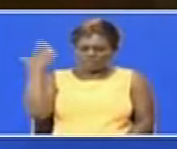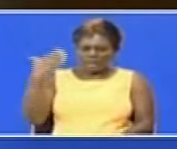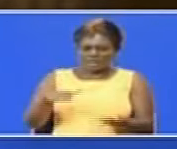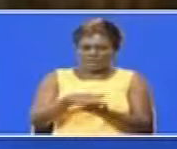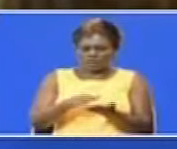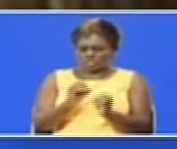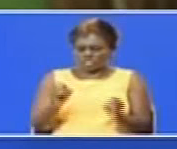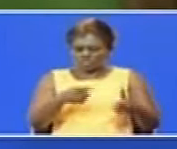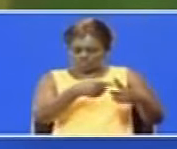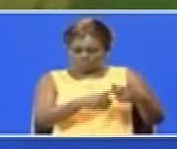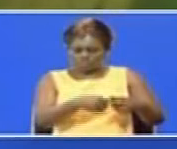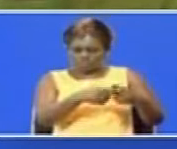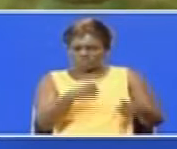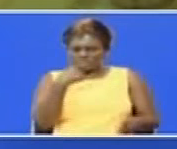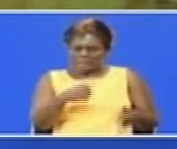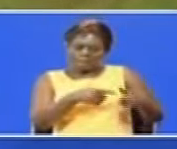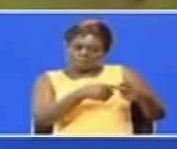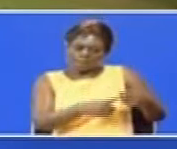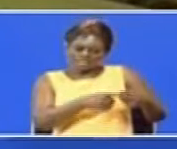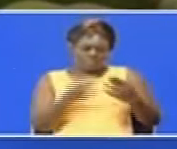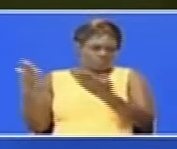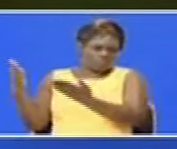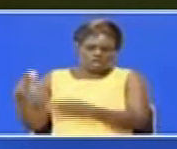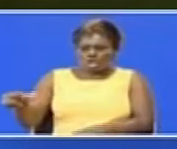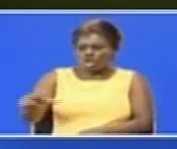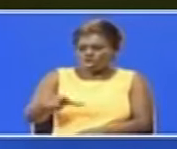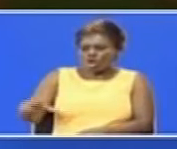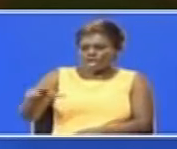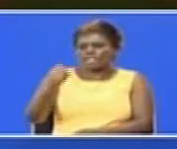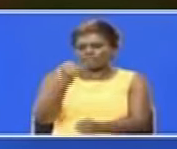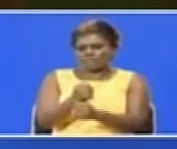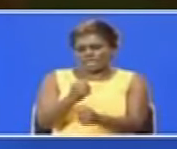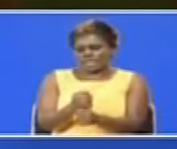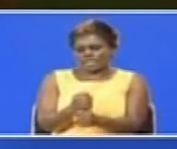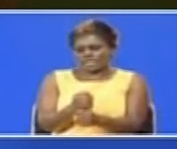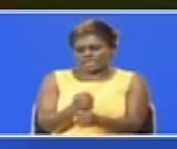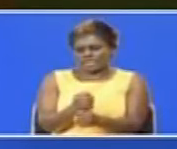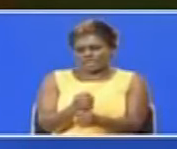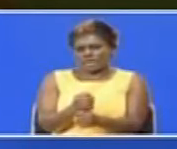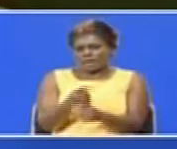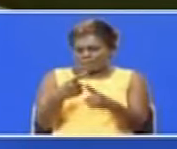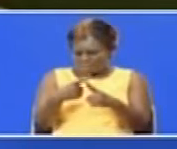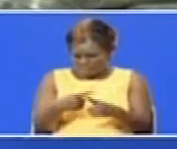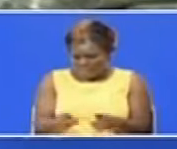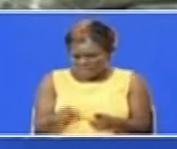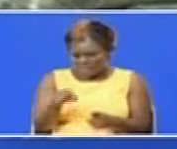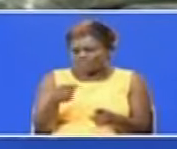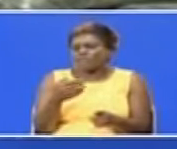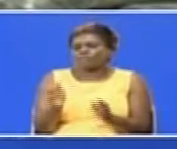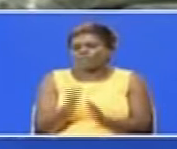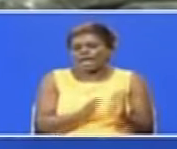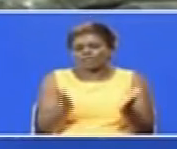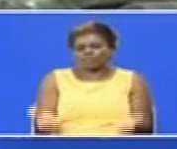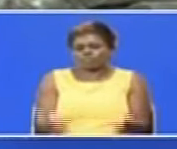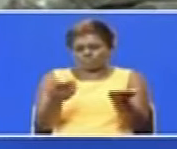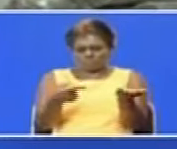in engineering, says the machines here are locally made, or call it Juakali type, but there are plans to improve on the technology